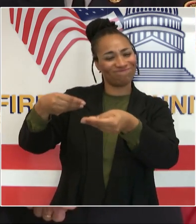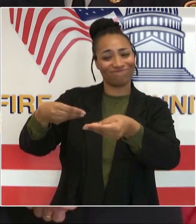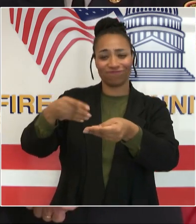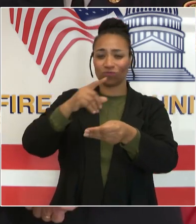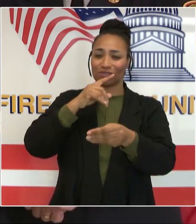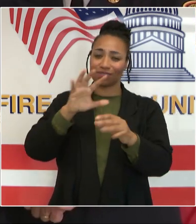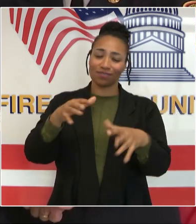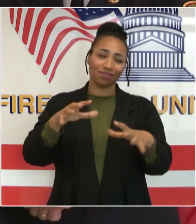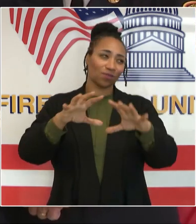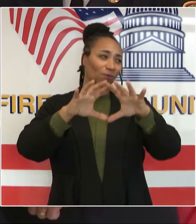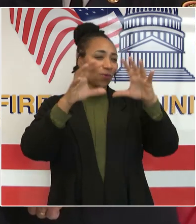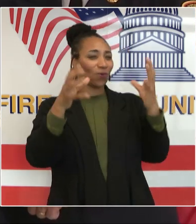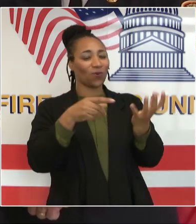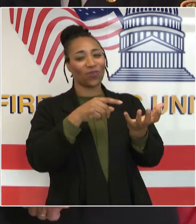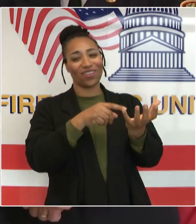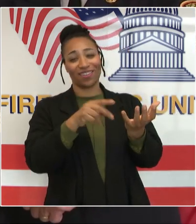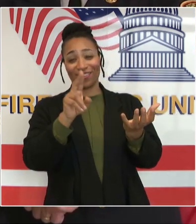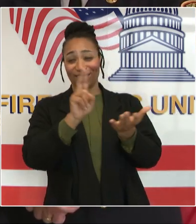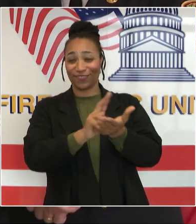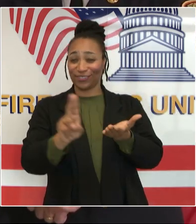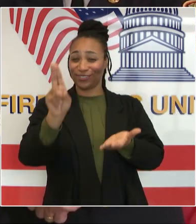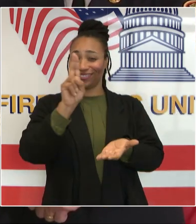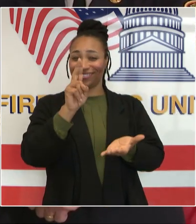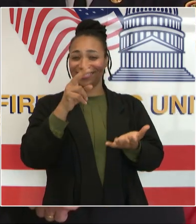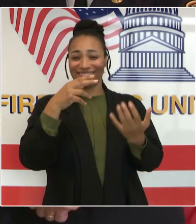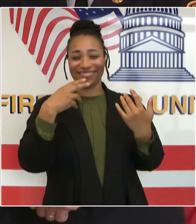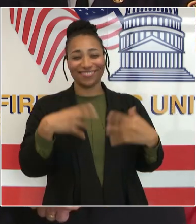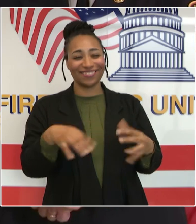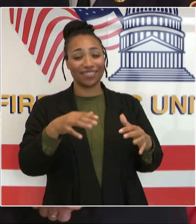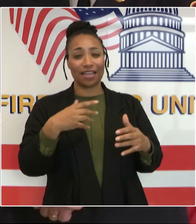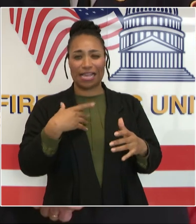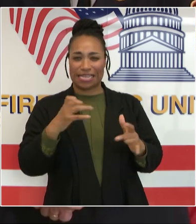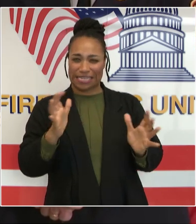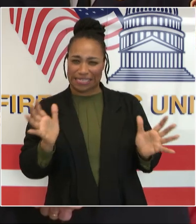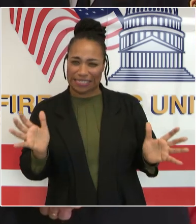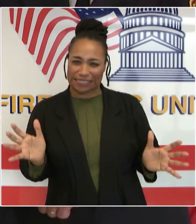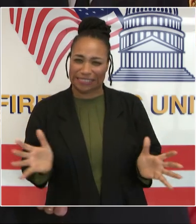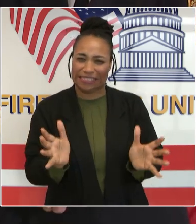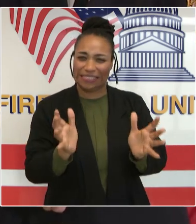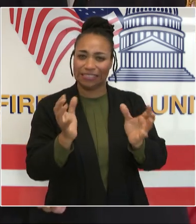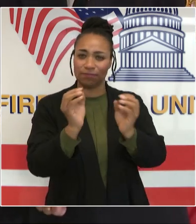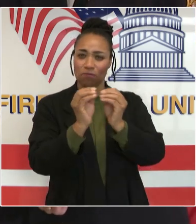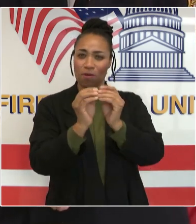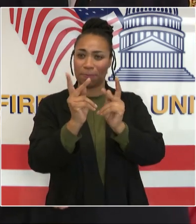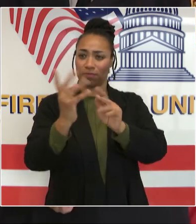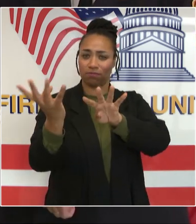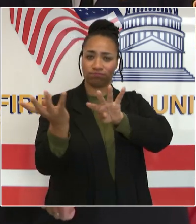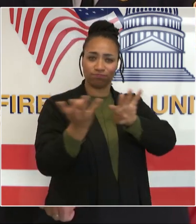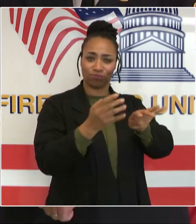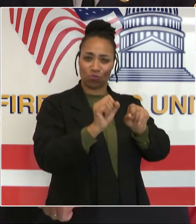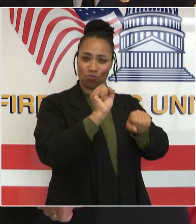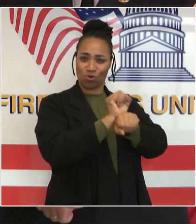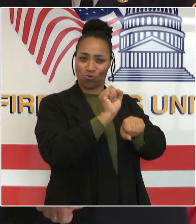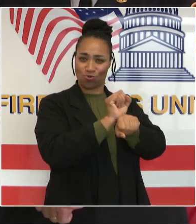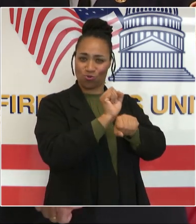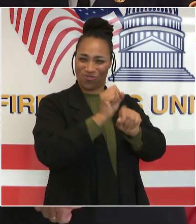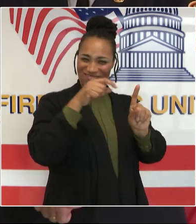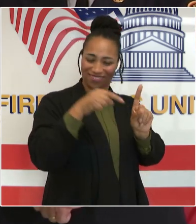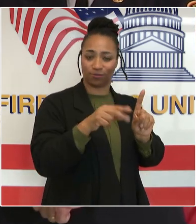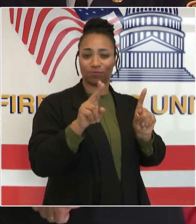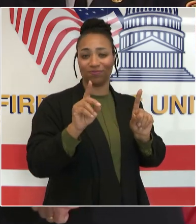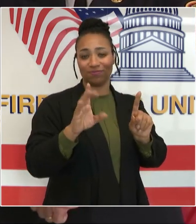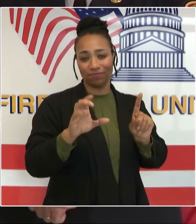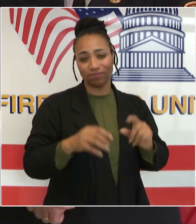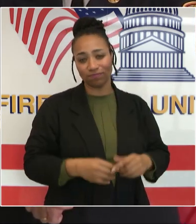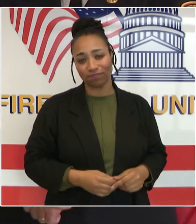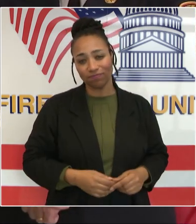a workforce and economic mobility engine for the district, a research and innovation hub addressing the district's